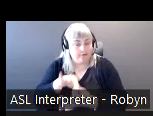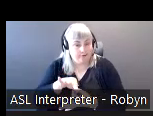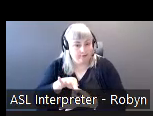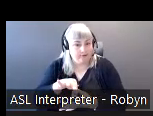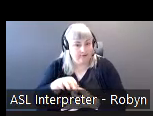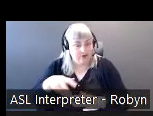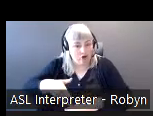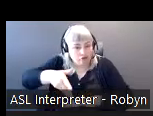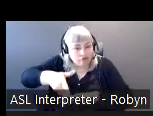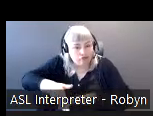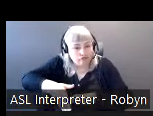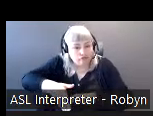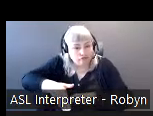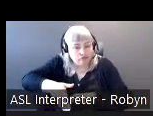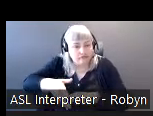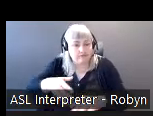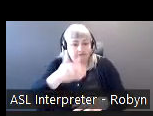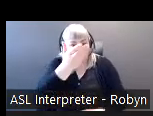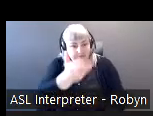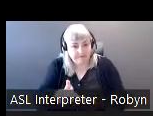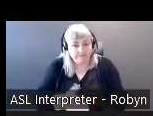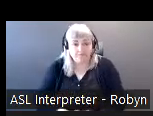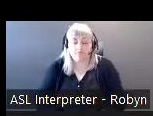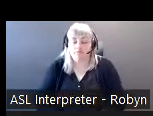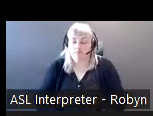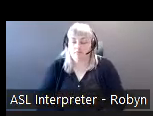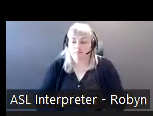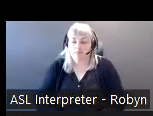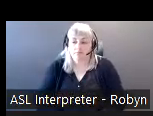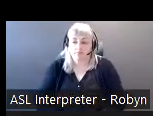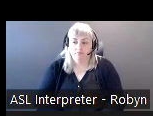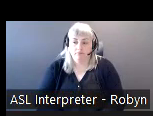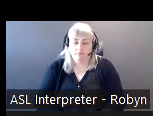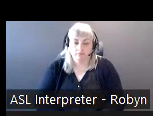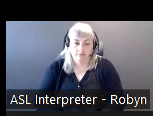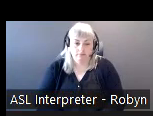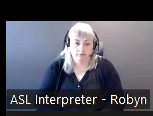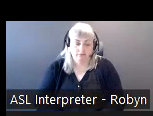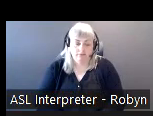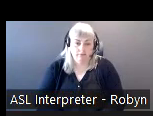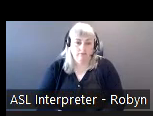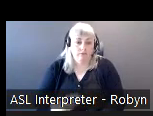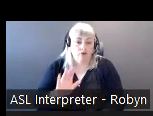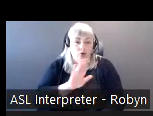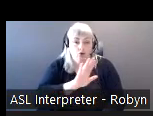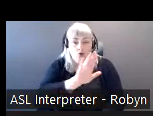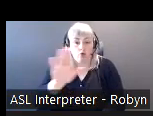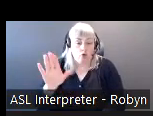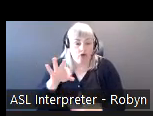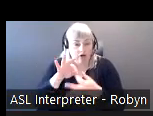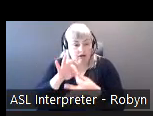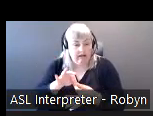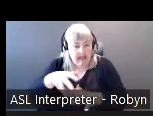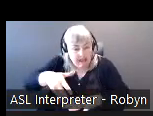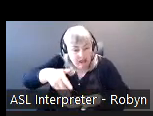And it's really important to know your anchors, because when your anchors are not rooted or you